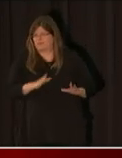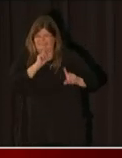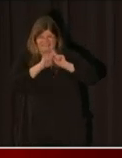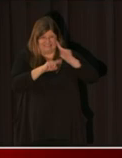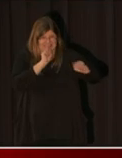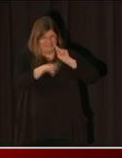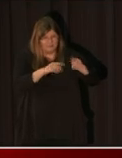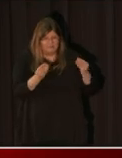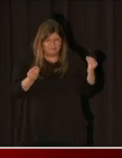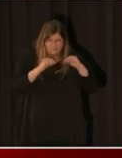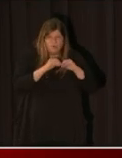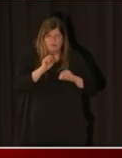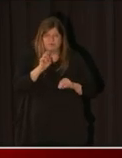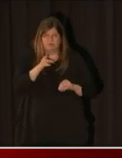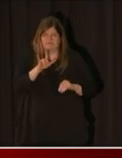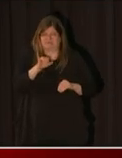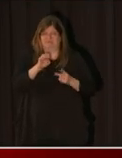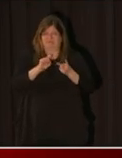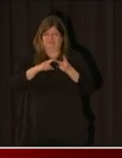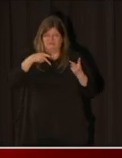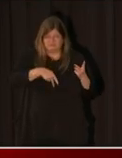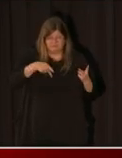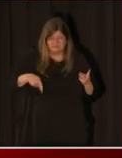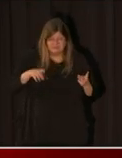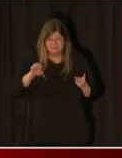always be procuring.